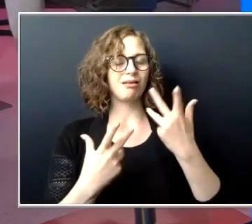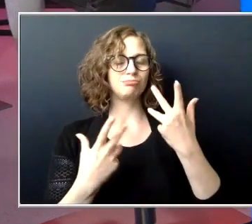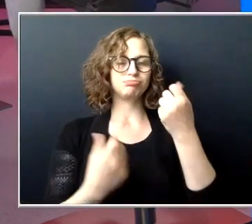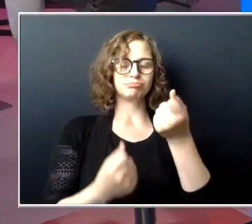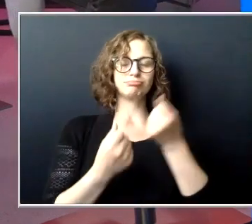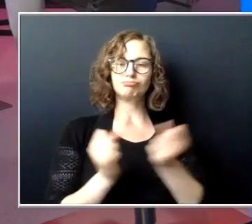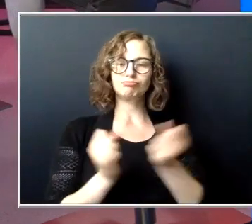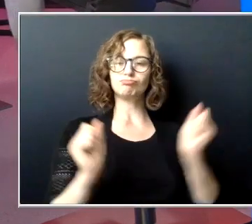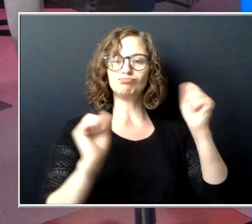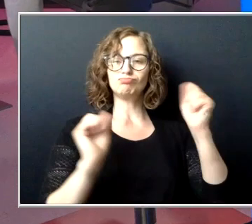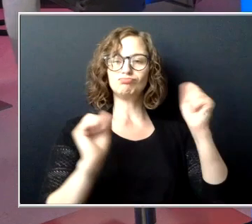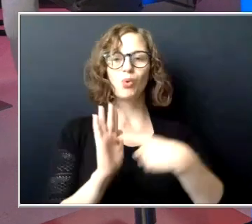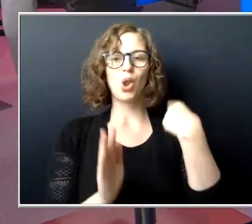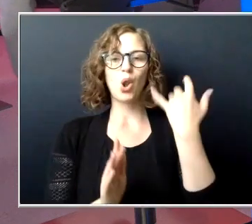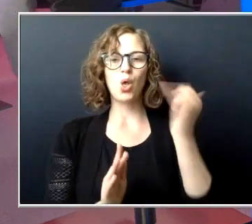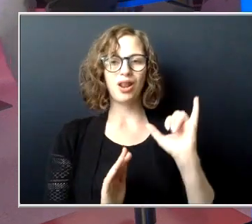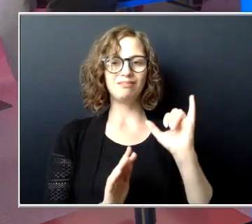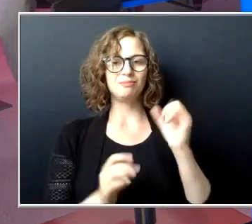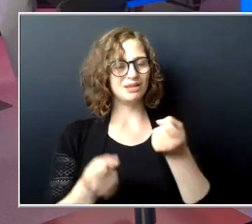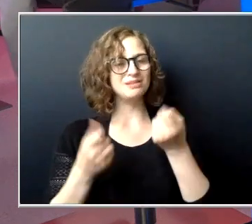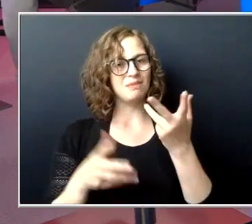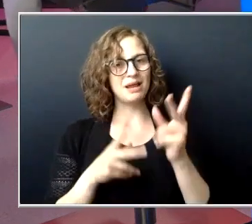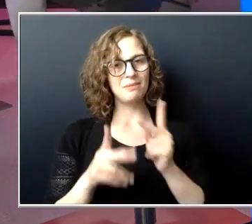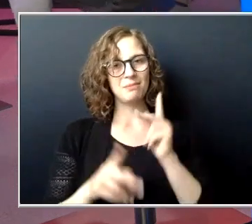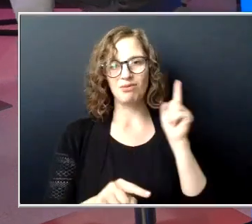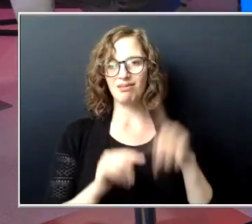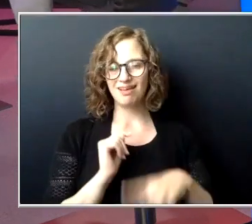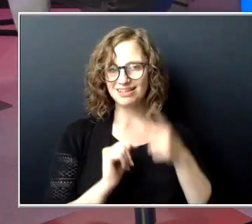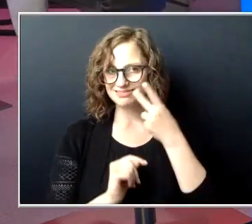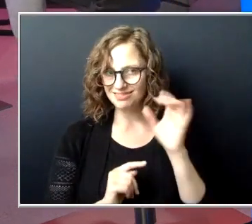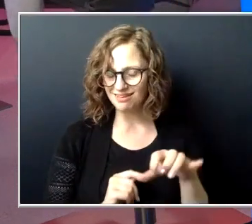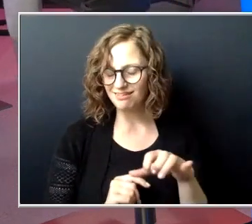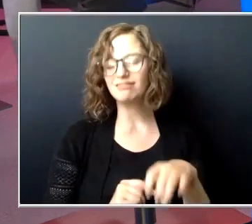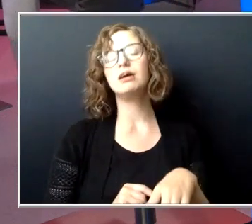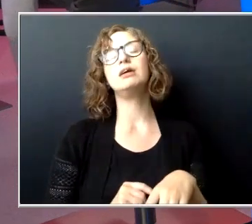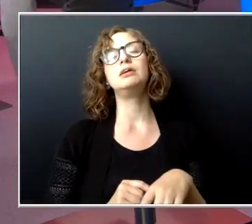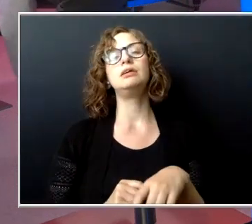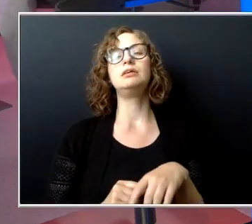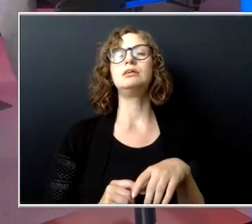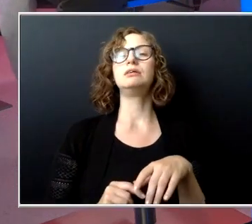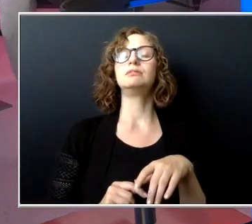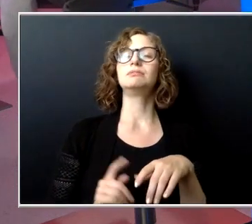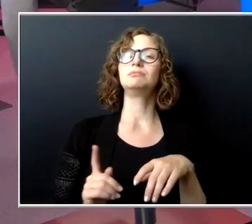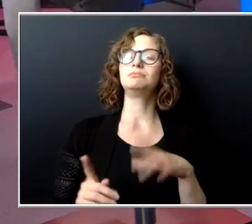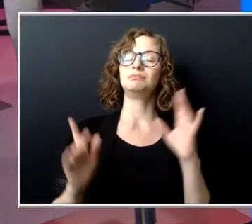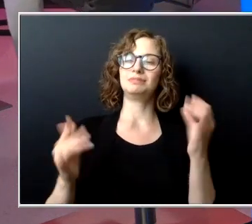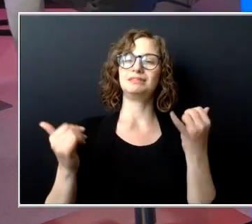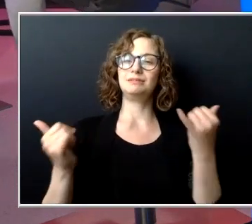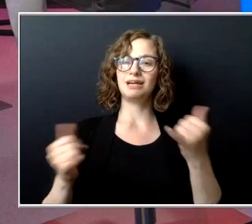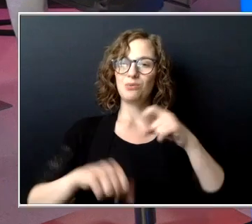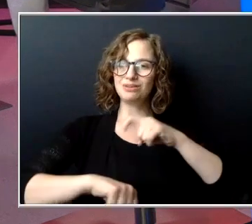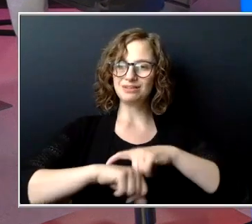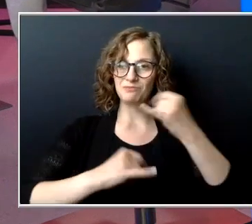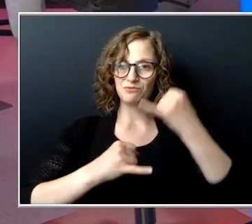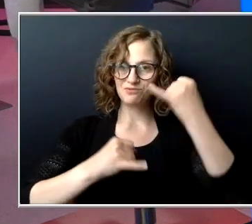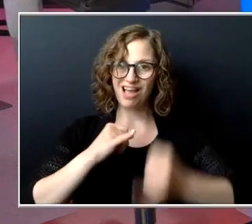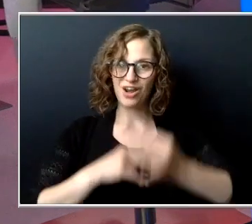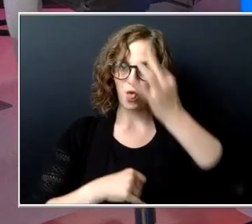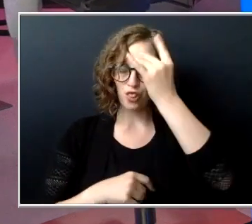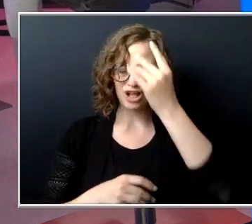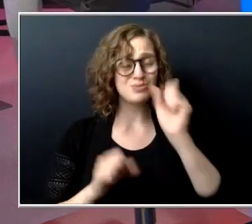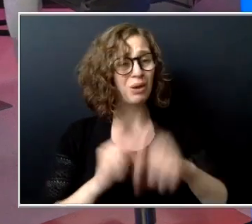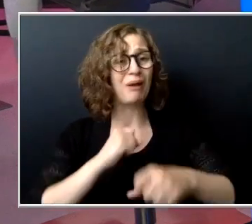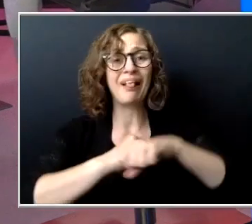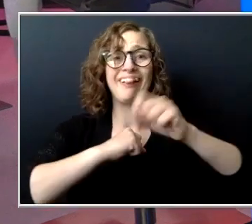because a lot of people don't get to see that and they wonder what it'll be like. It's time now for some final thoughts from our guests, although we could continue this conversation probably